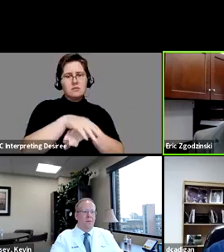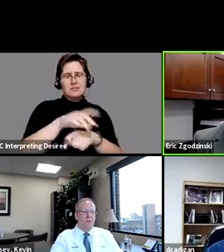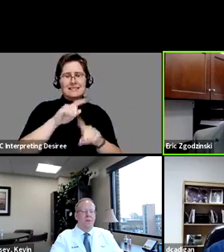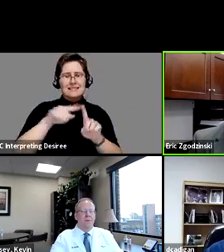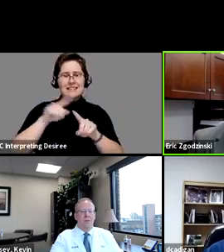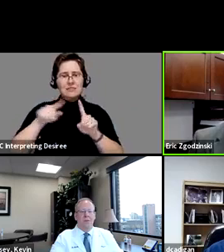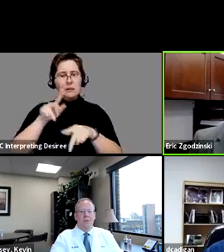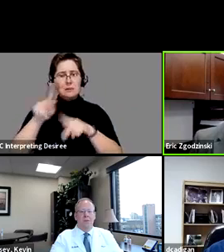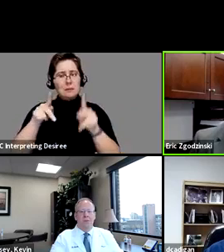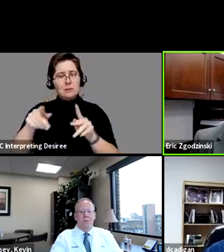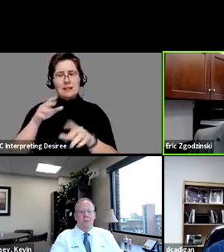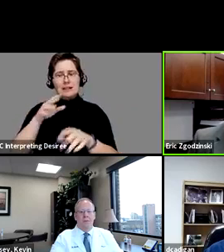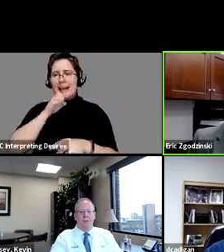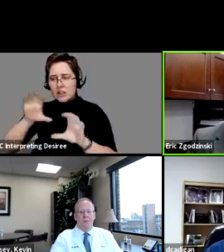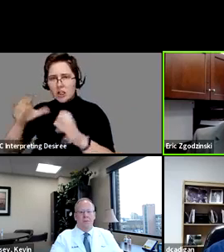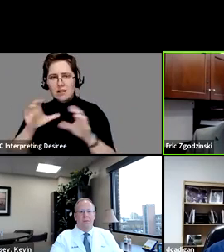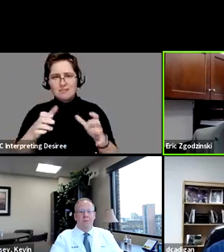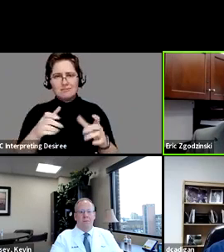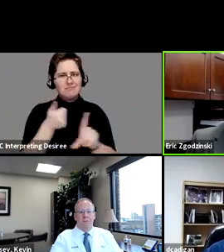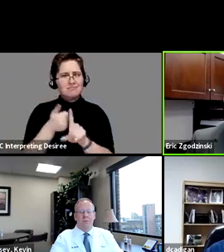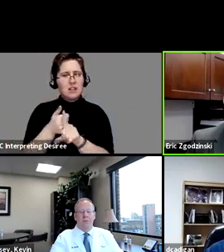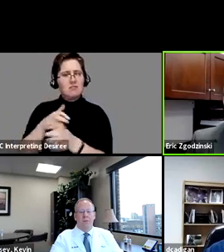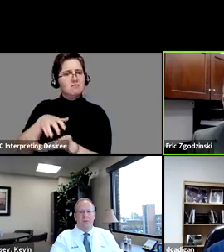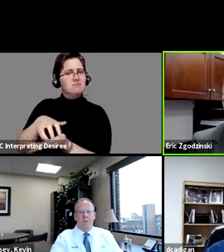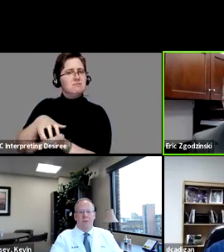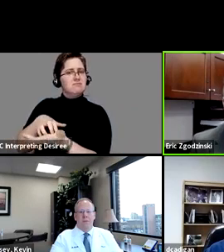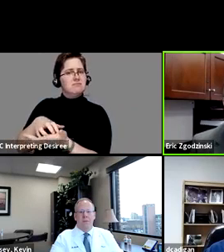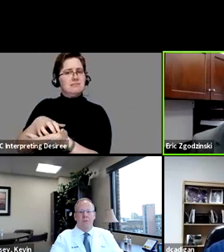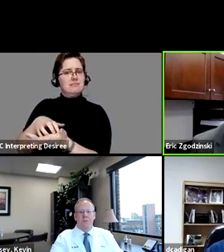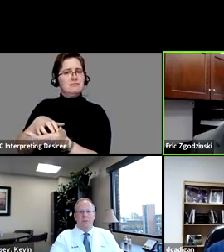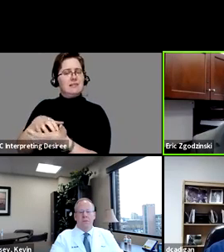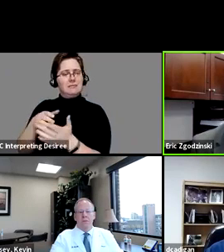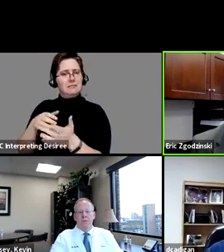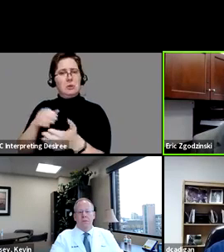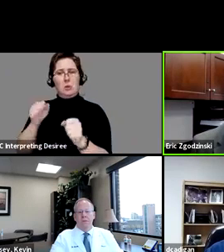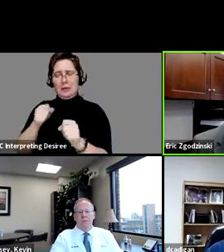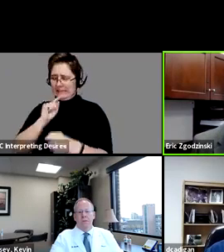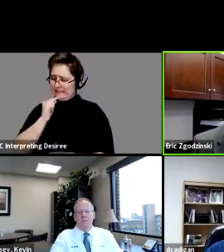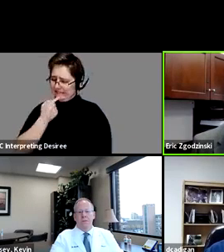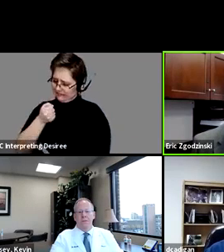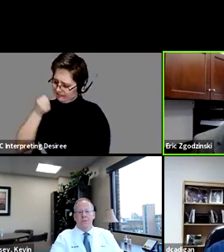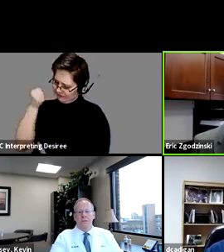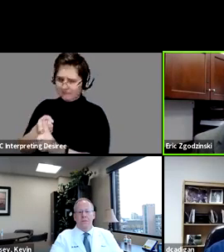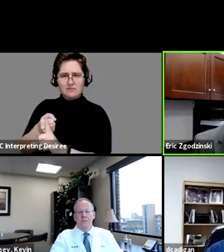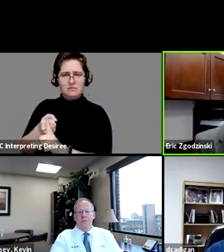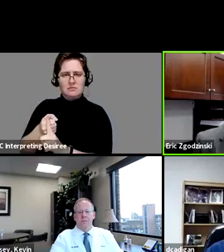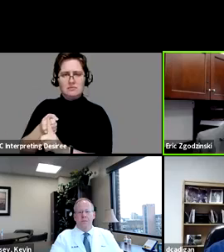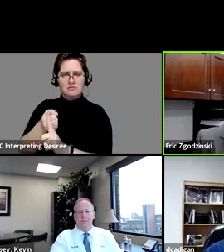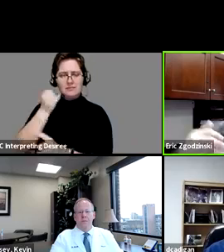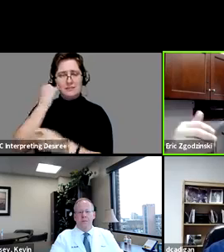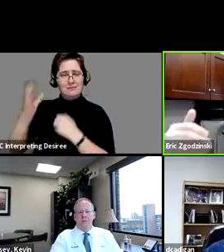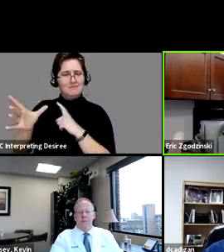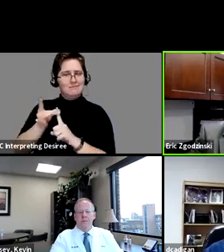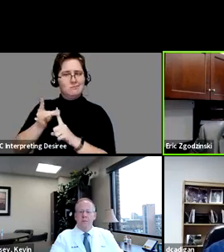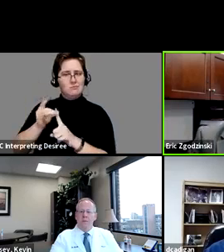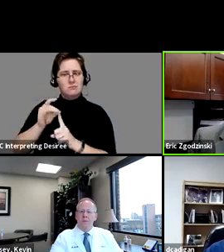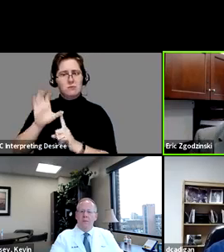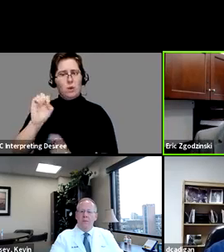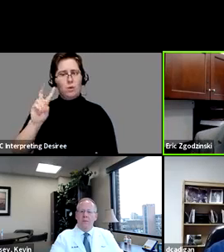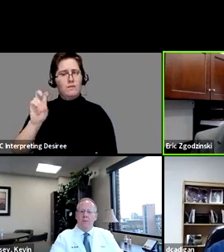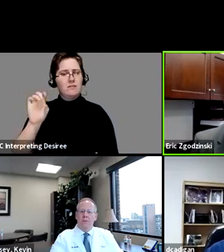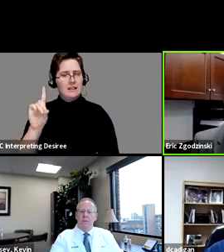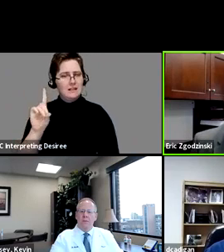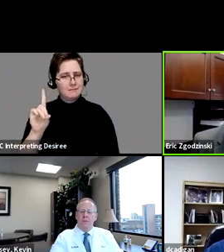those individuals who are immunocompromised that could severely be impacted with COVID. With that